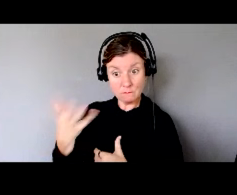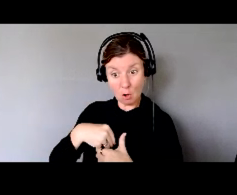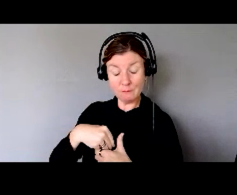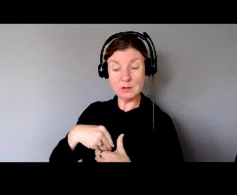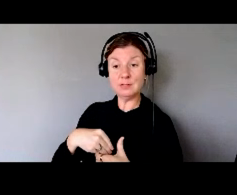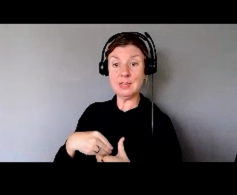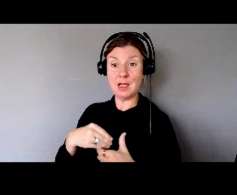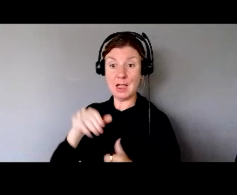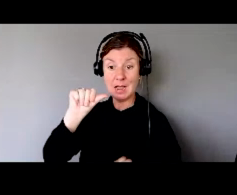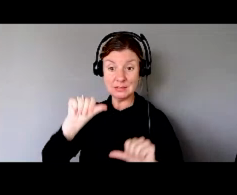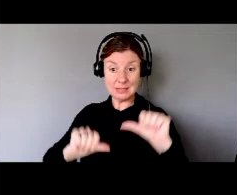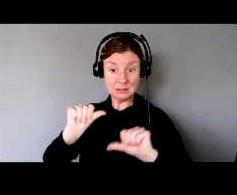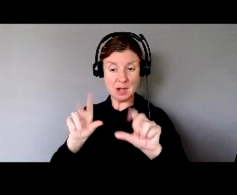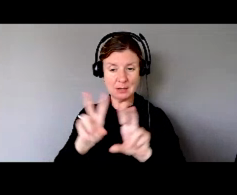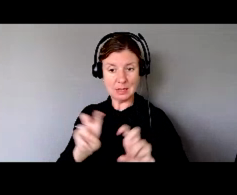Email